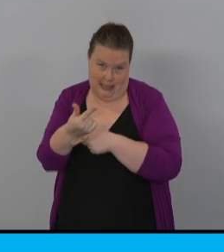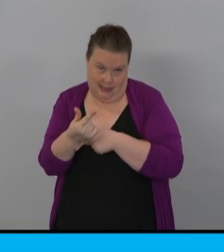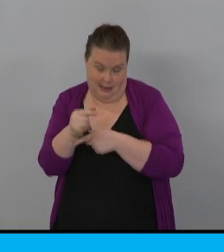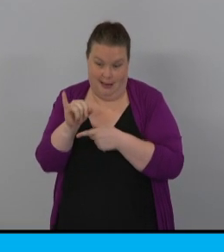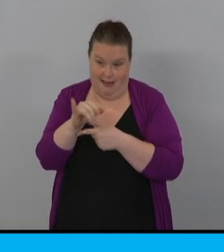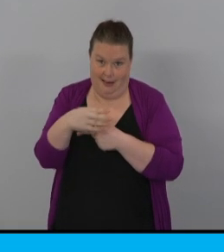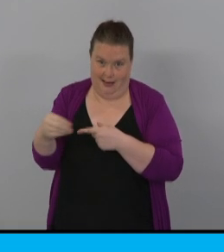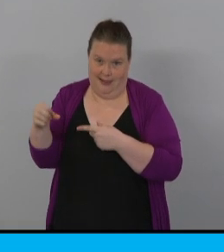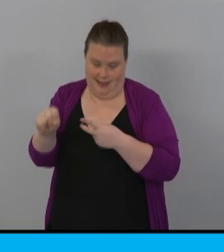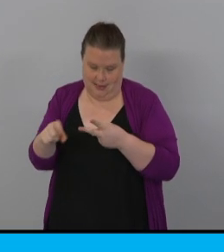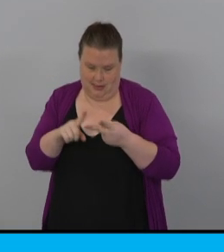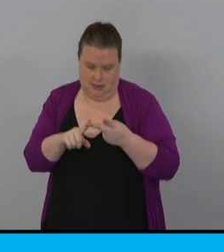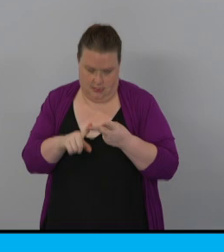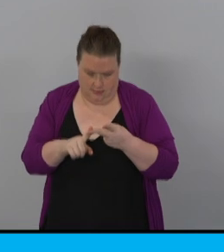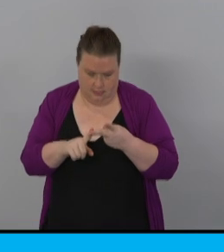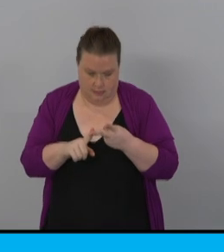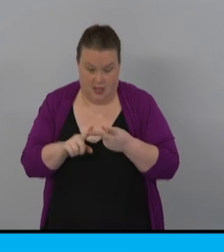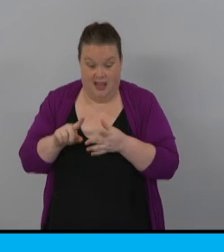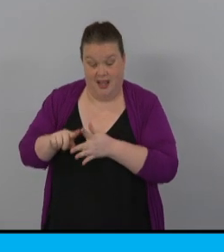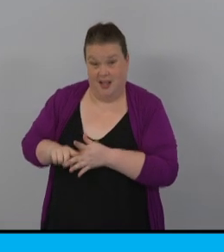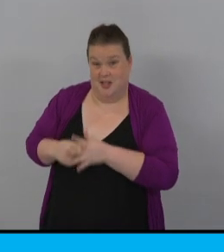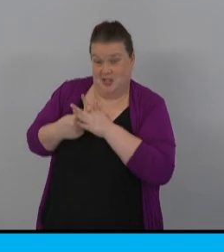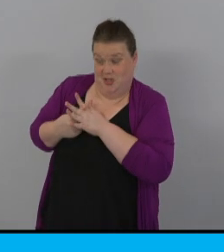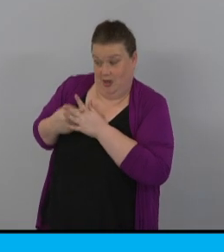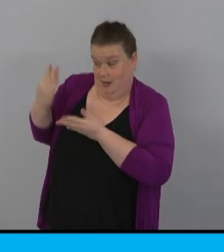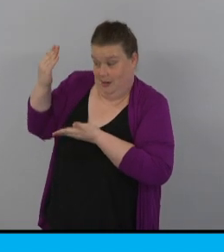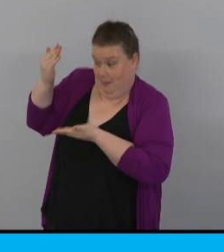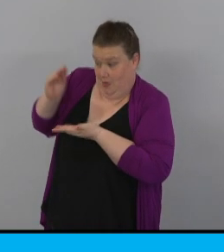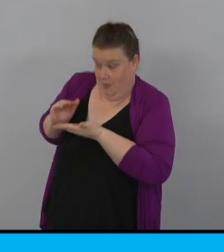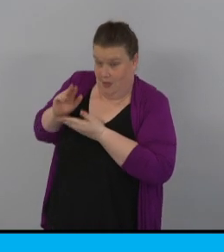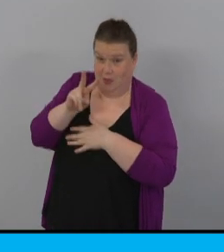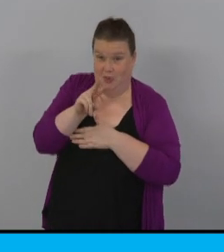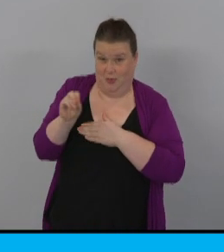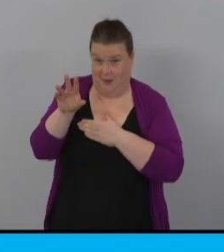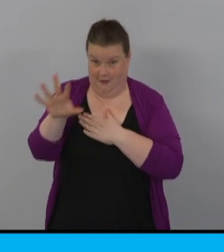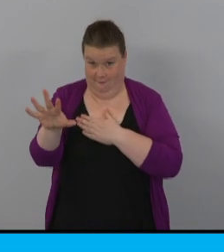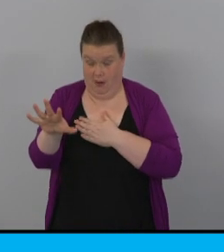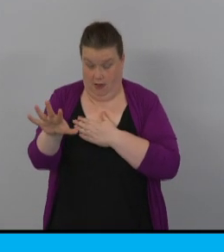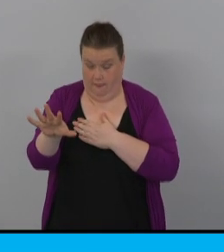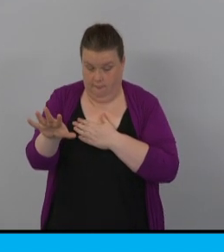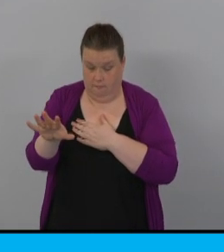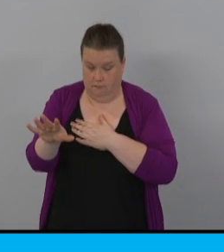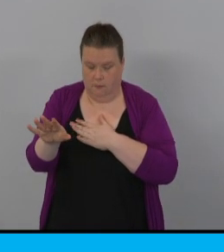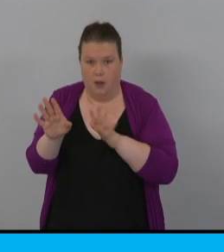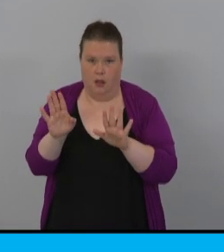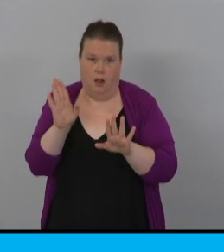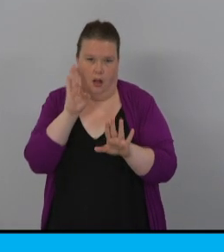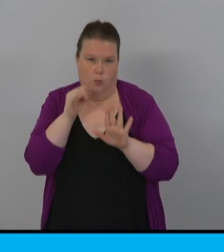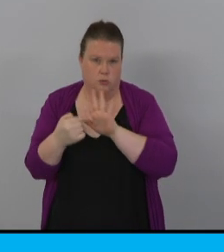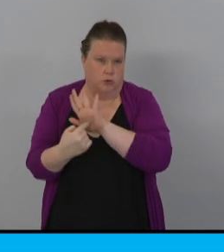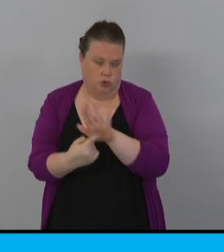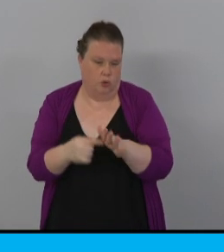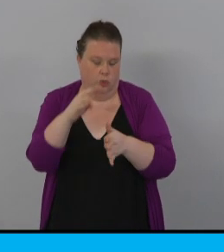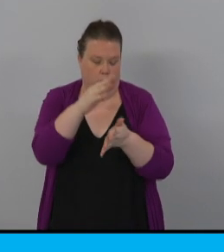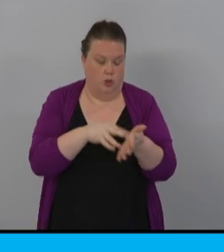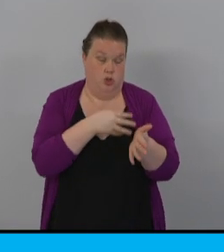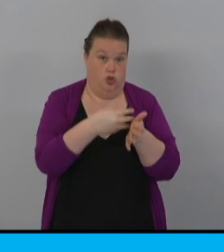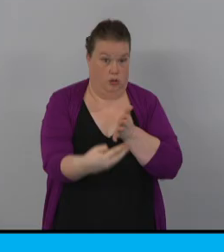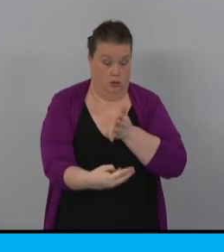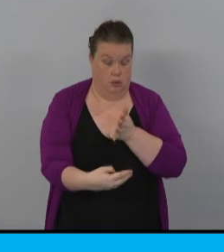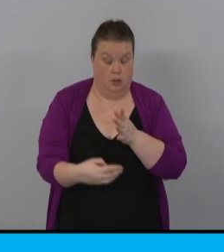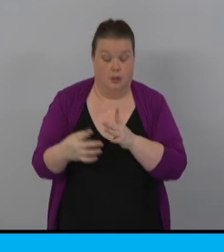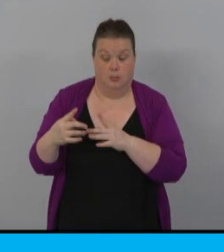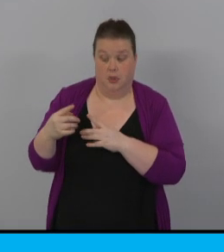compressed in 2005. And we'll look at a chart on that in a little while. But it has become,